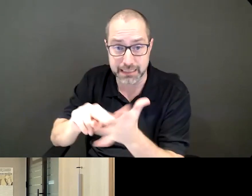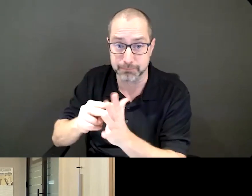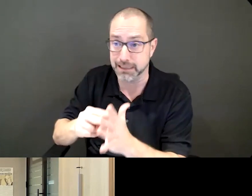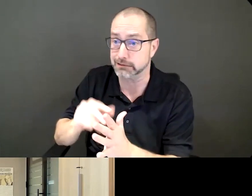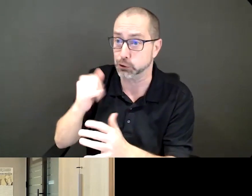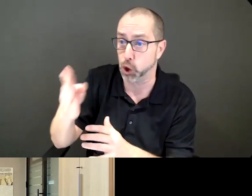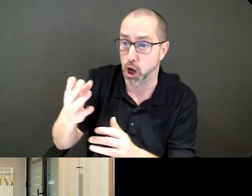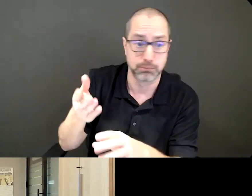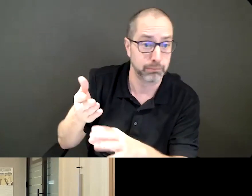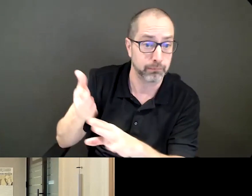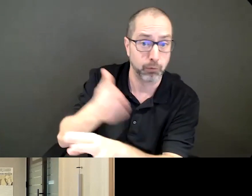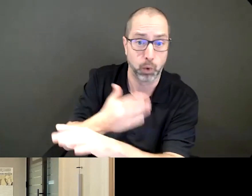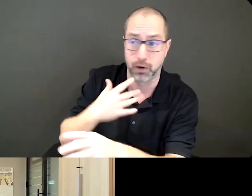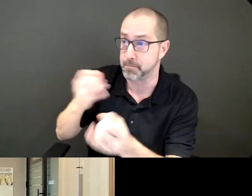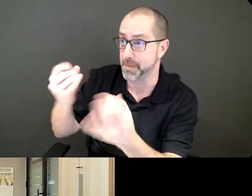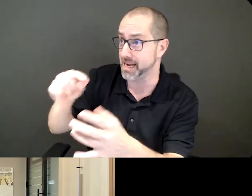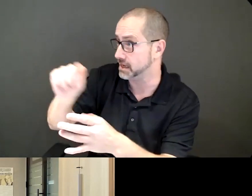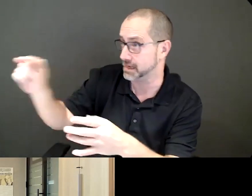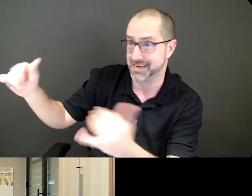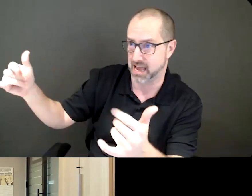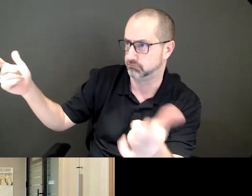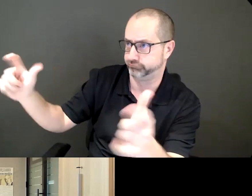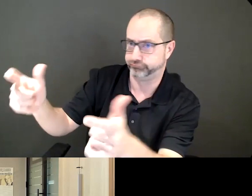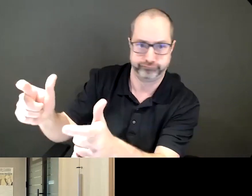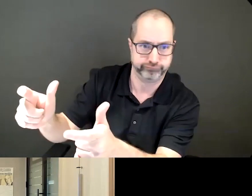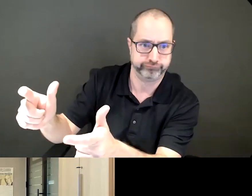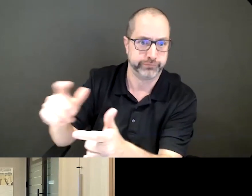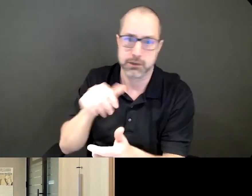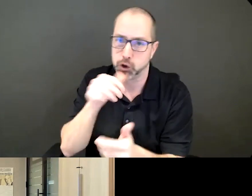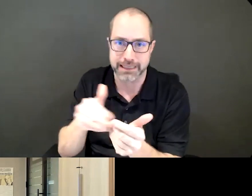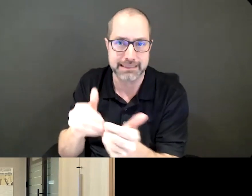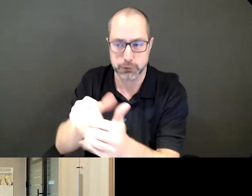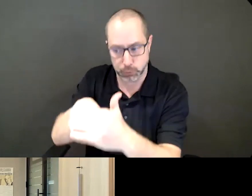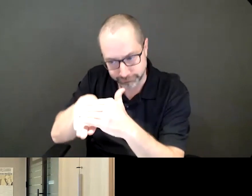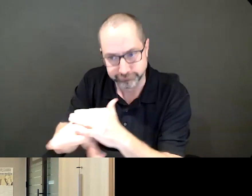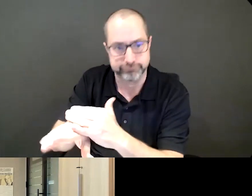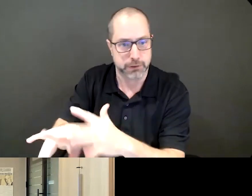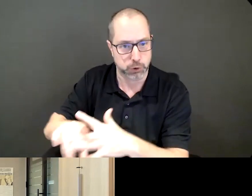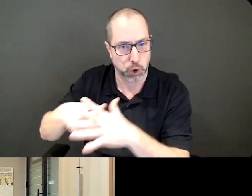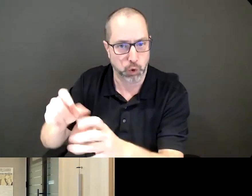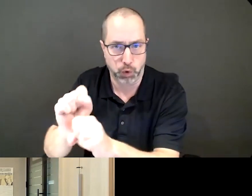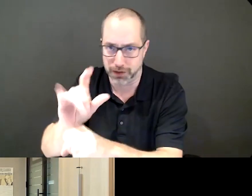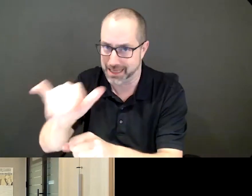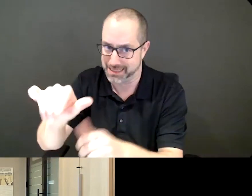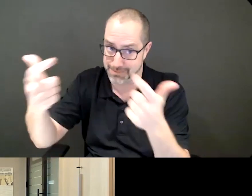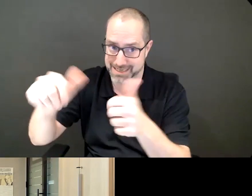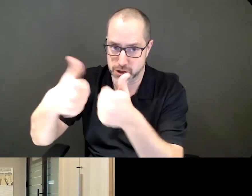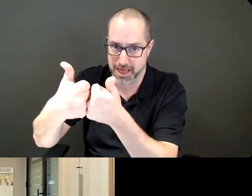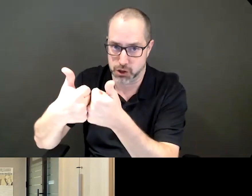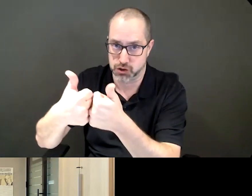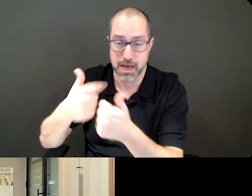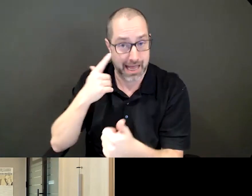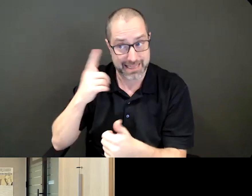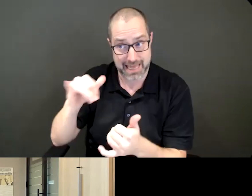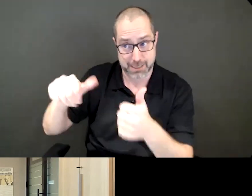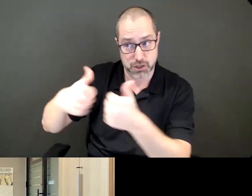were available to be able to step into the labor market, right? And that's been a big challenge. And I don't know that that challenge has gone away yet. I agree